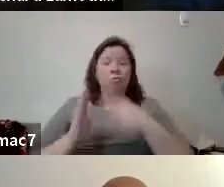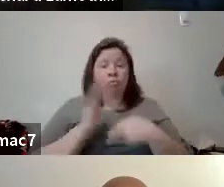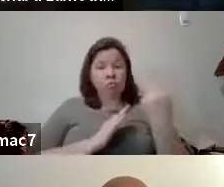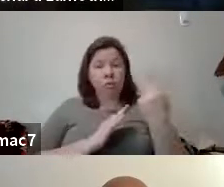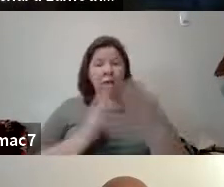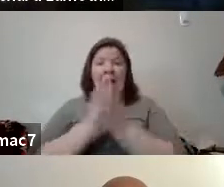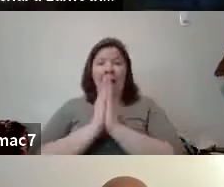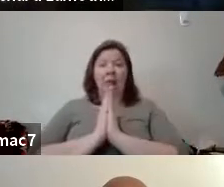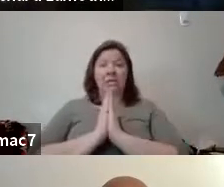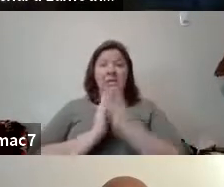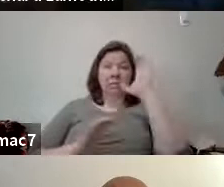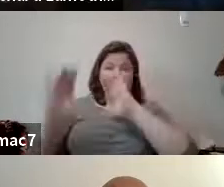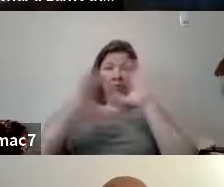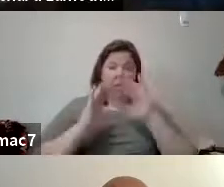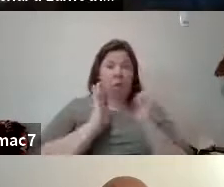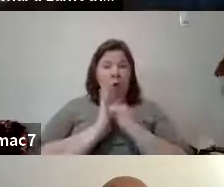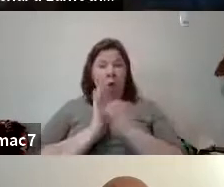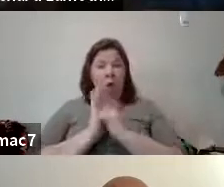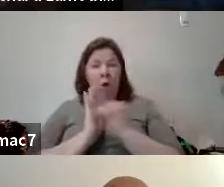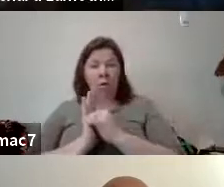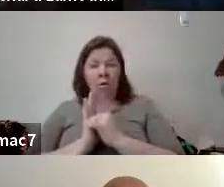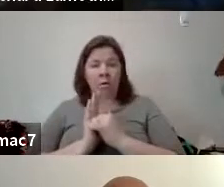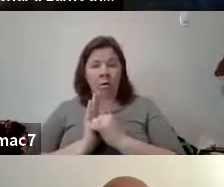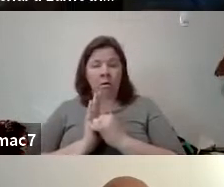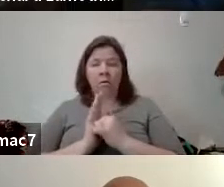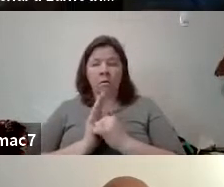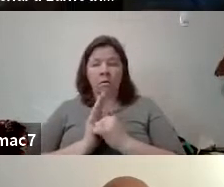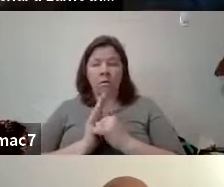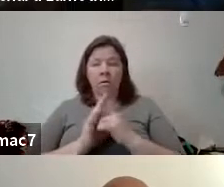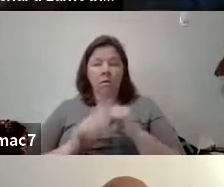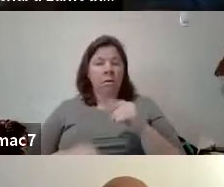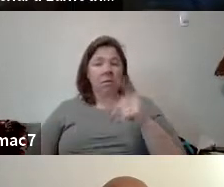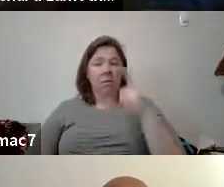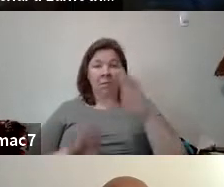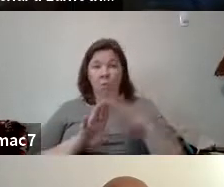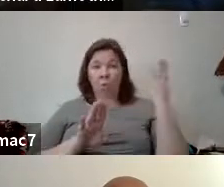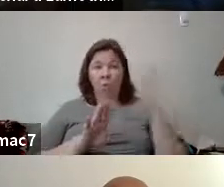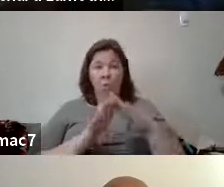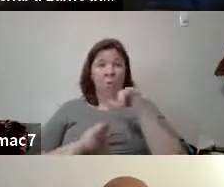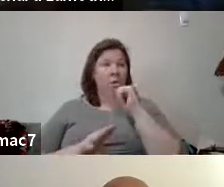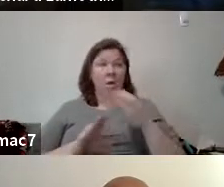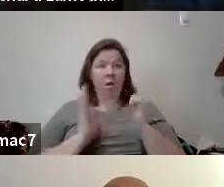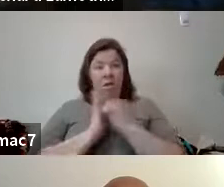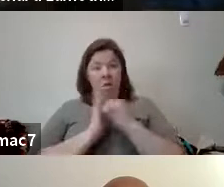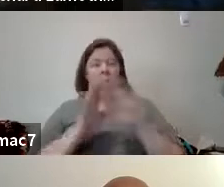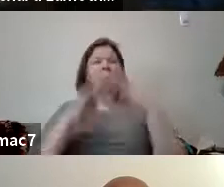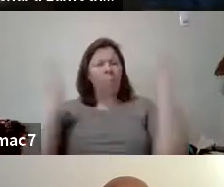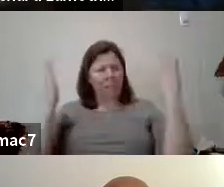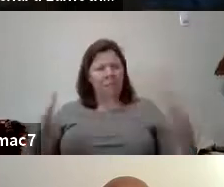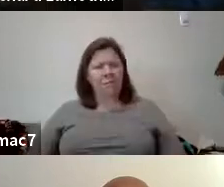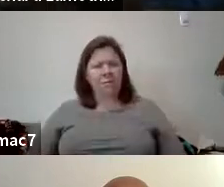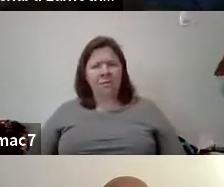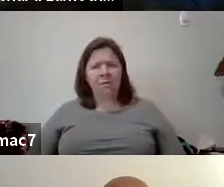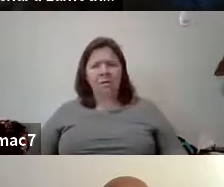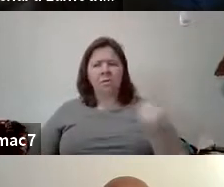knock. If you don't have, ask. If you haven't found it, seek it. If the door is knocked on, open it. And